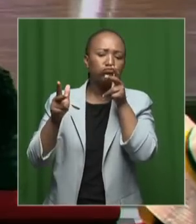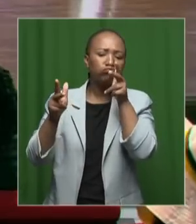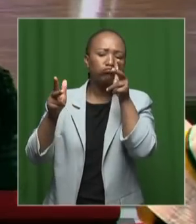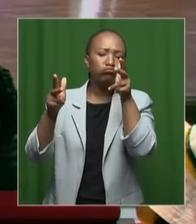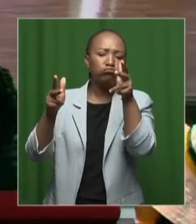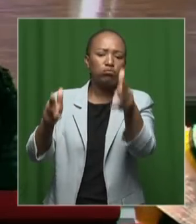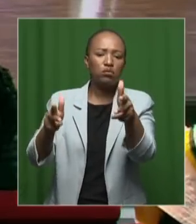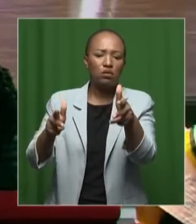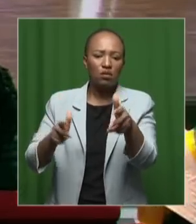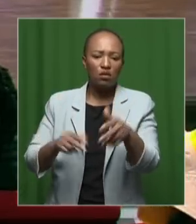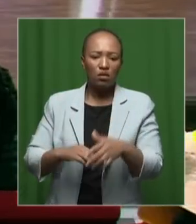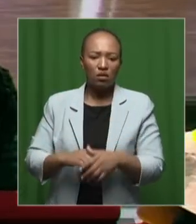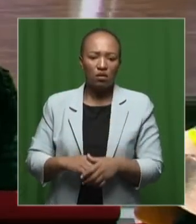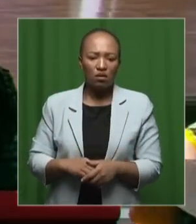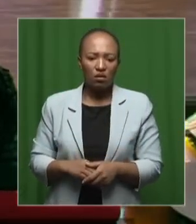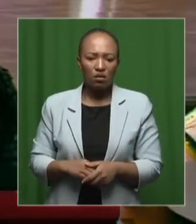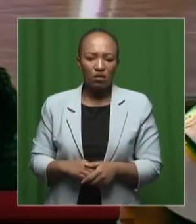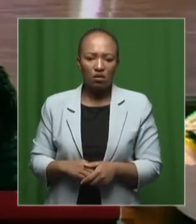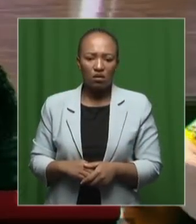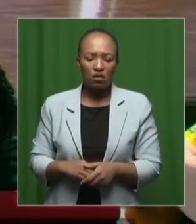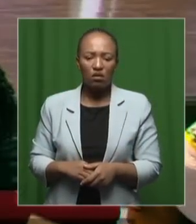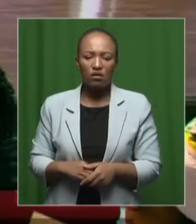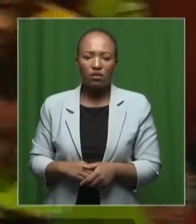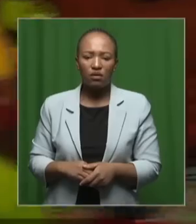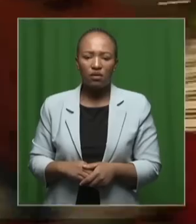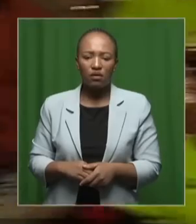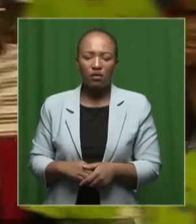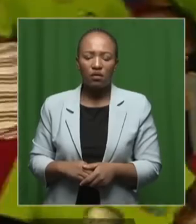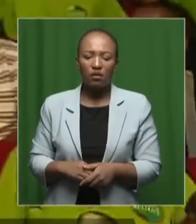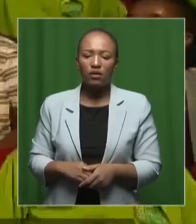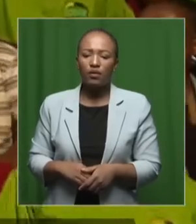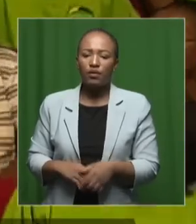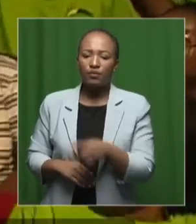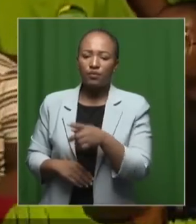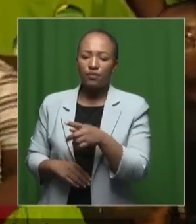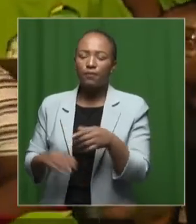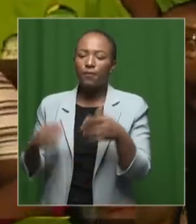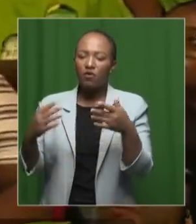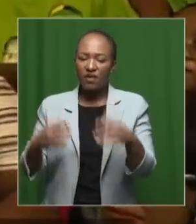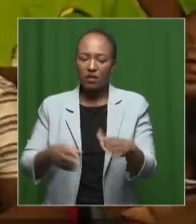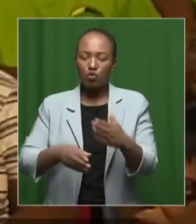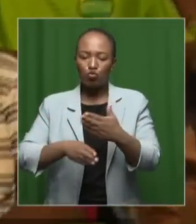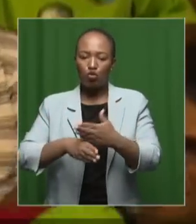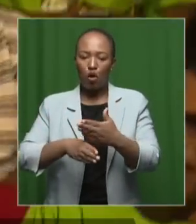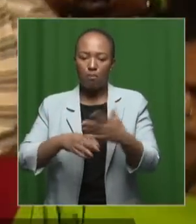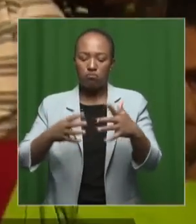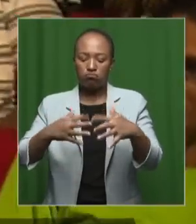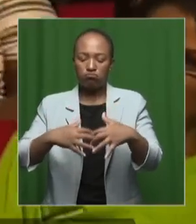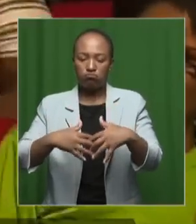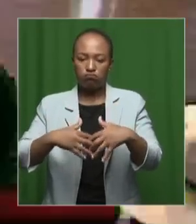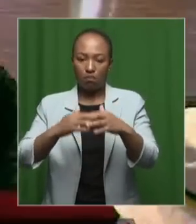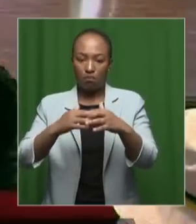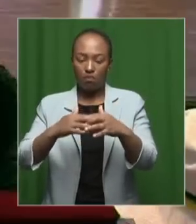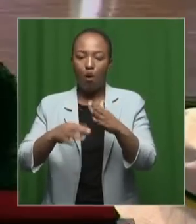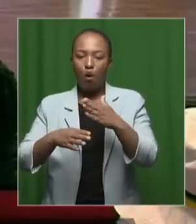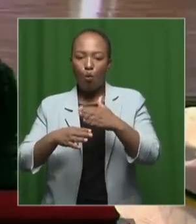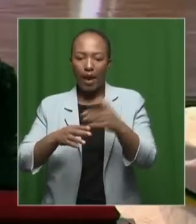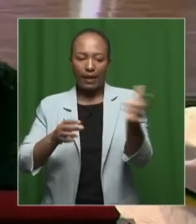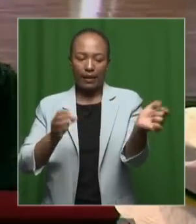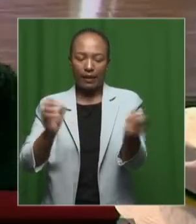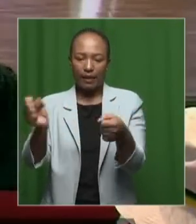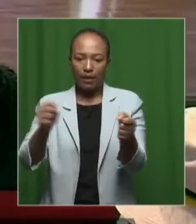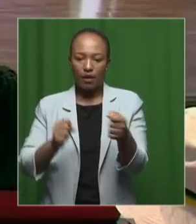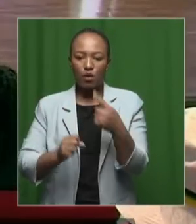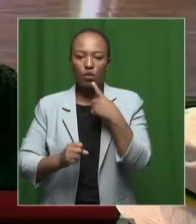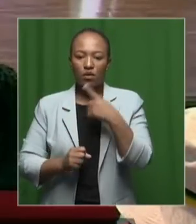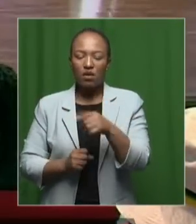We spoke about massive jobs. In terms of job creation, what we are saying is that the EFF is